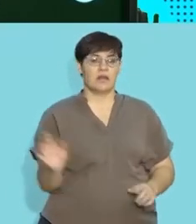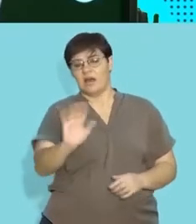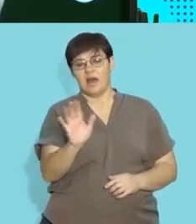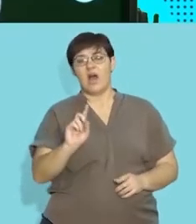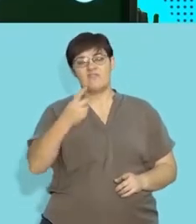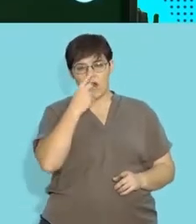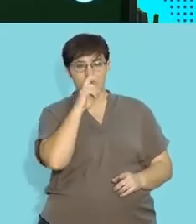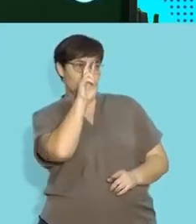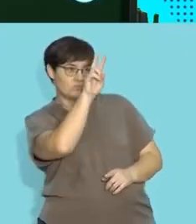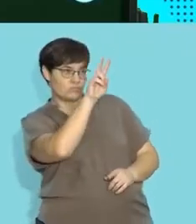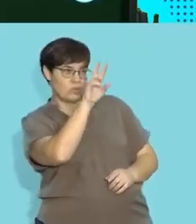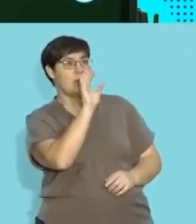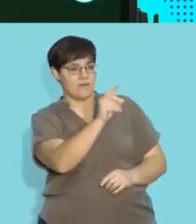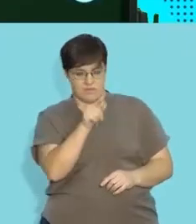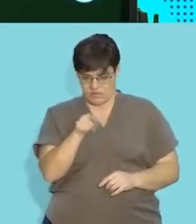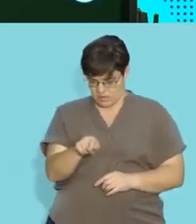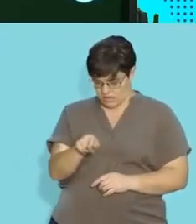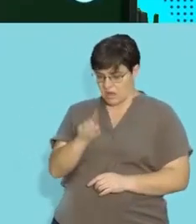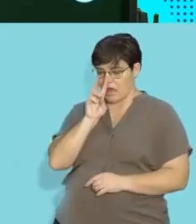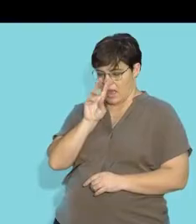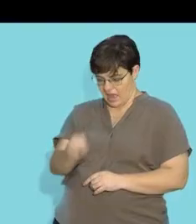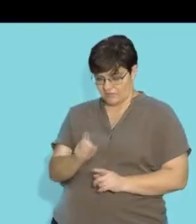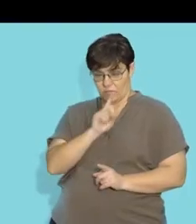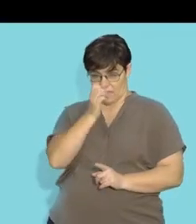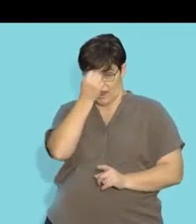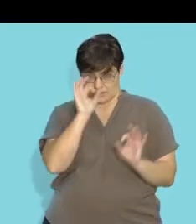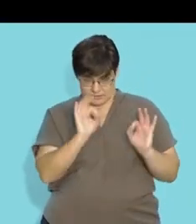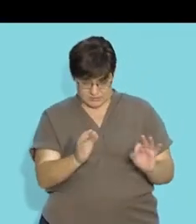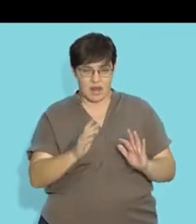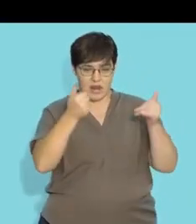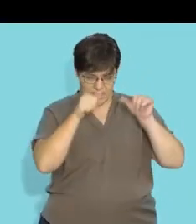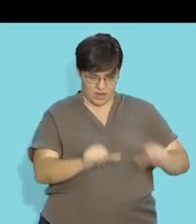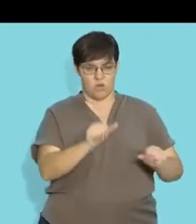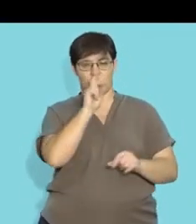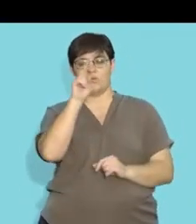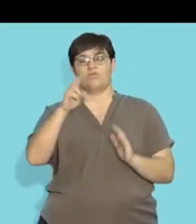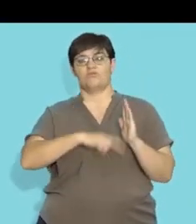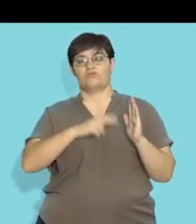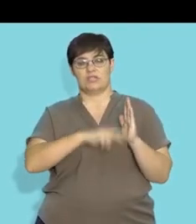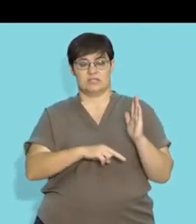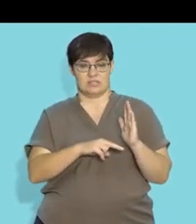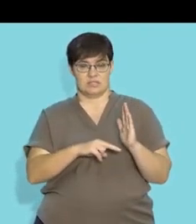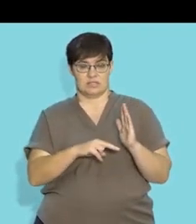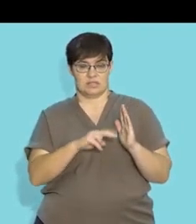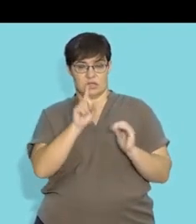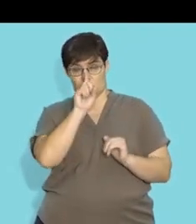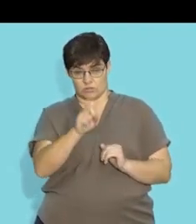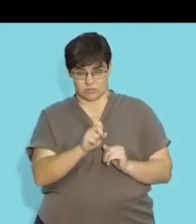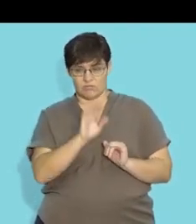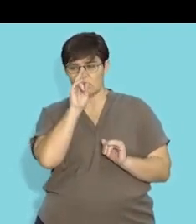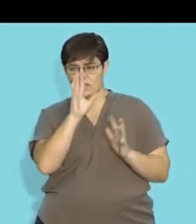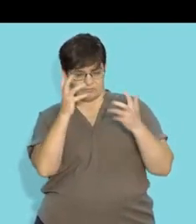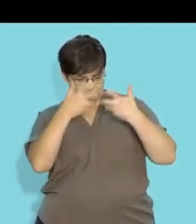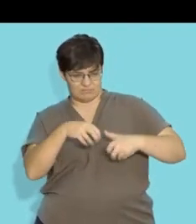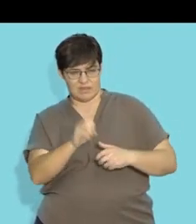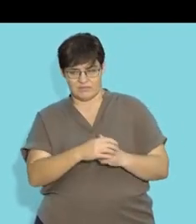We have a table and we have a scatter plot drawn for us. Where's the scatter plot? Let's see. Does it really correlate? So